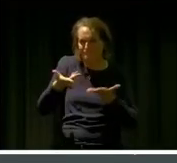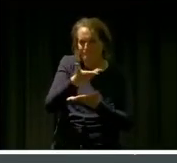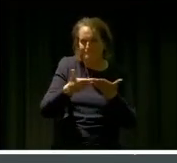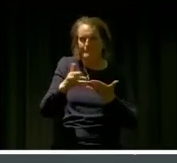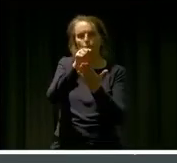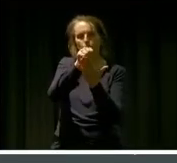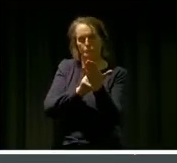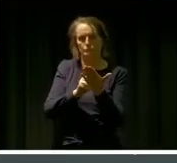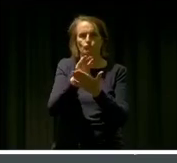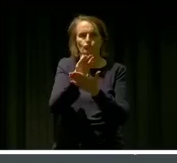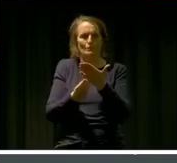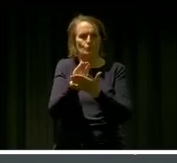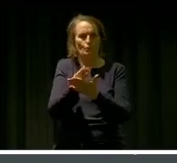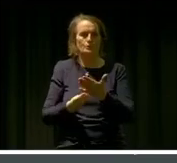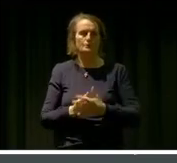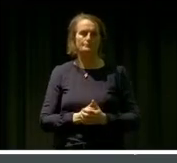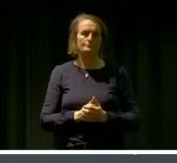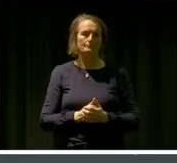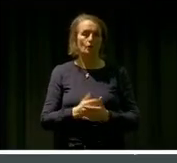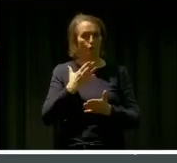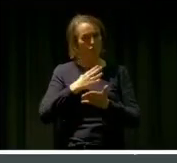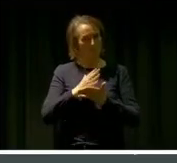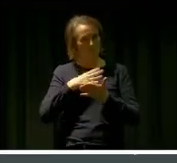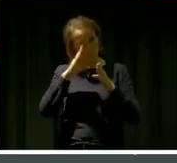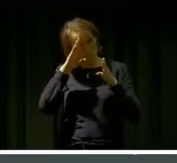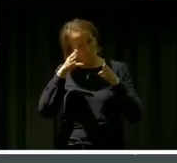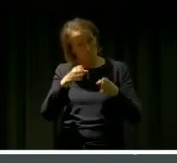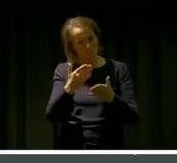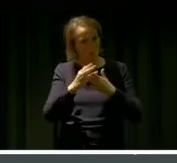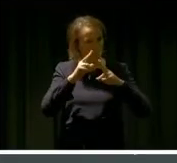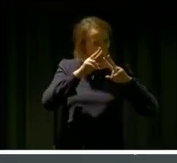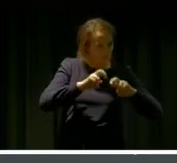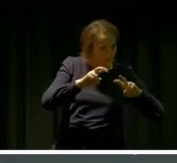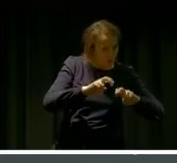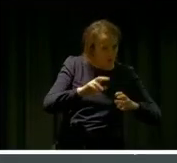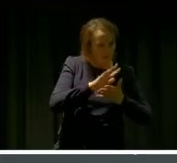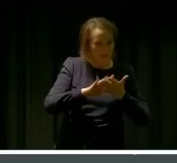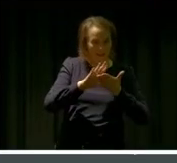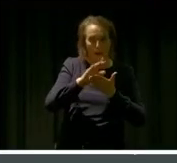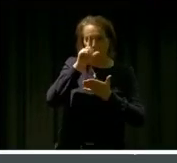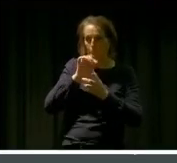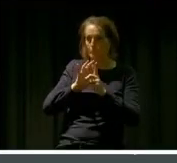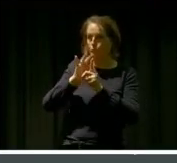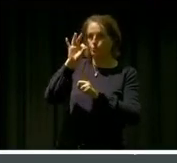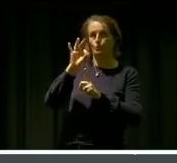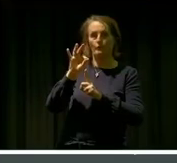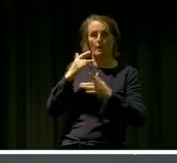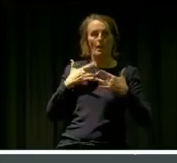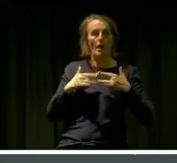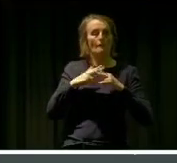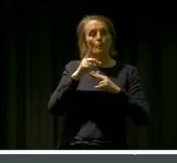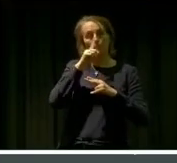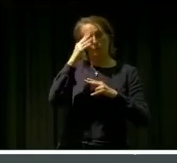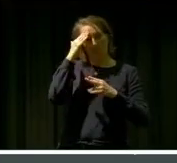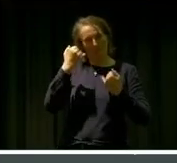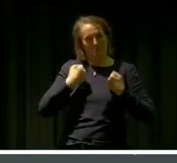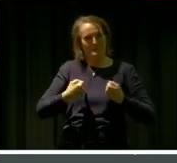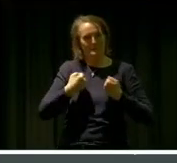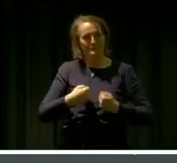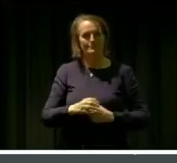research and lived experience to improve health for those with mental illnesses. In